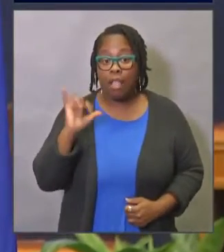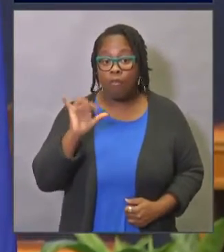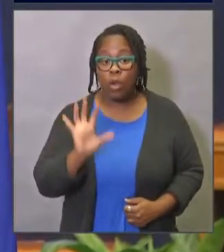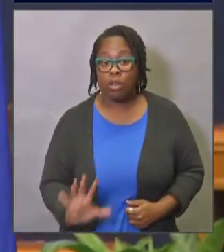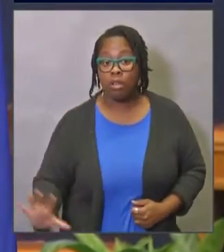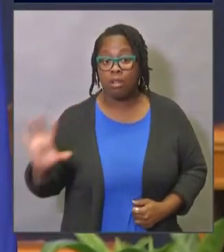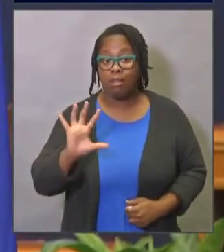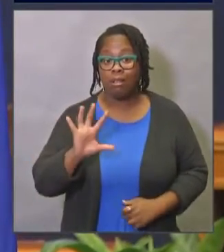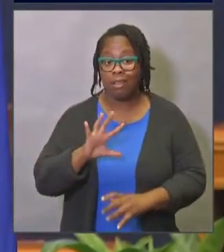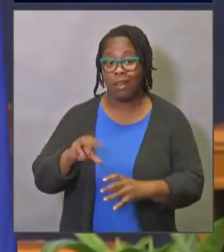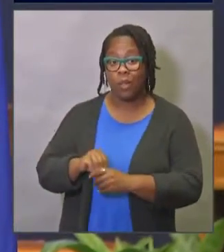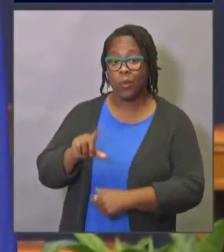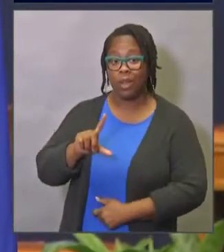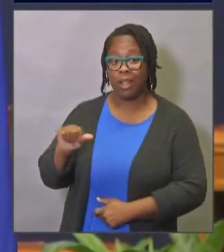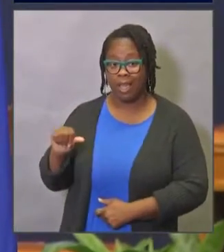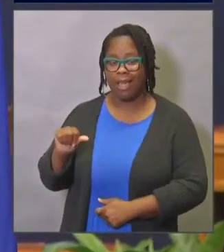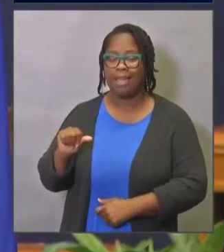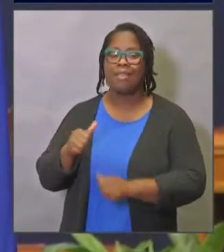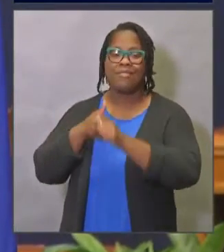state's regional